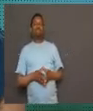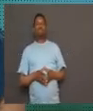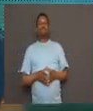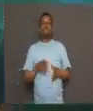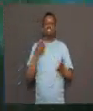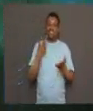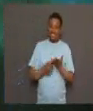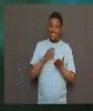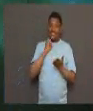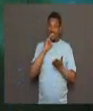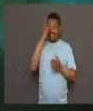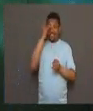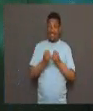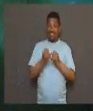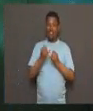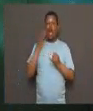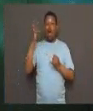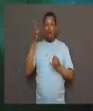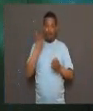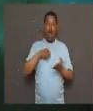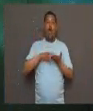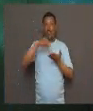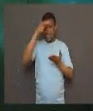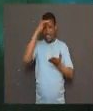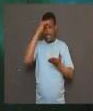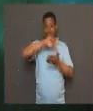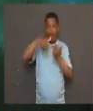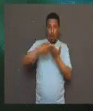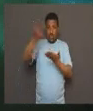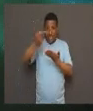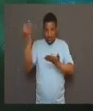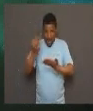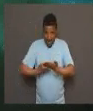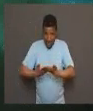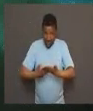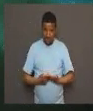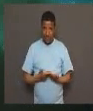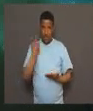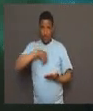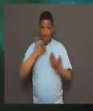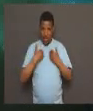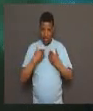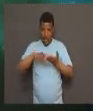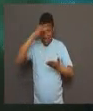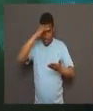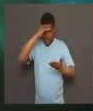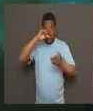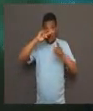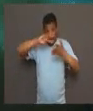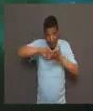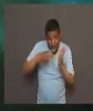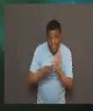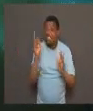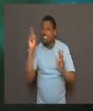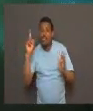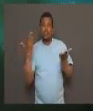Ababa. This is the end of our lesson about sketch maps. We have